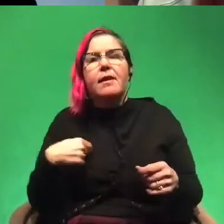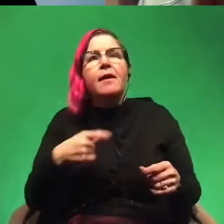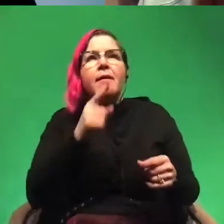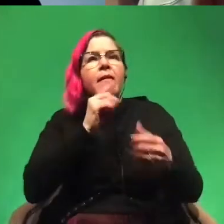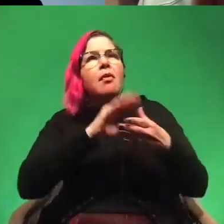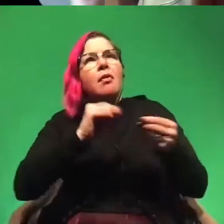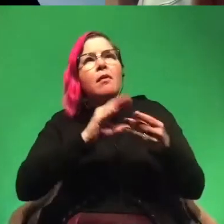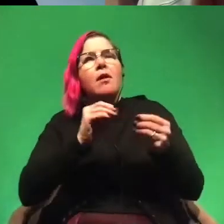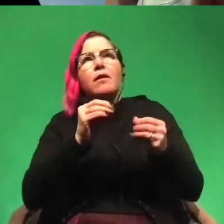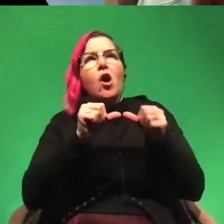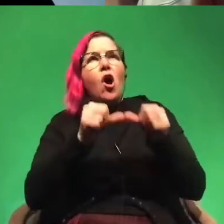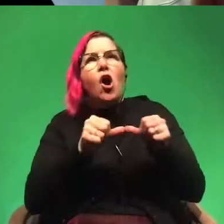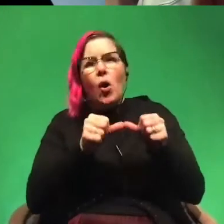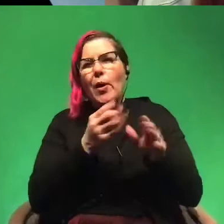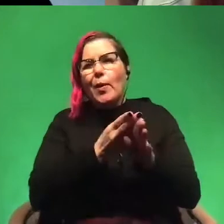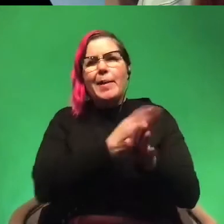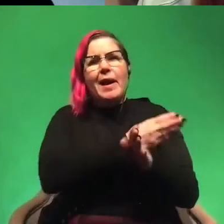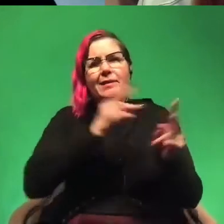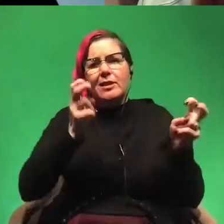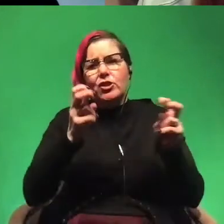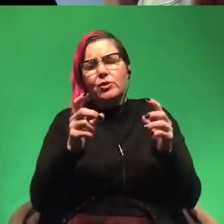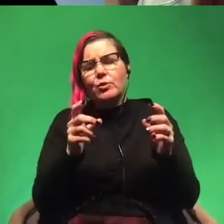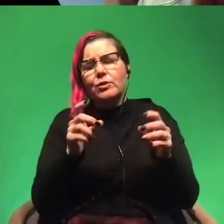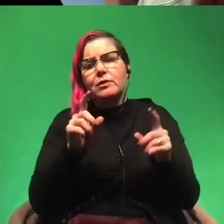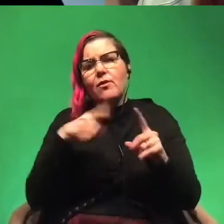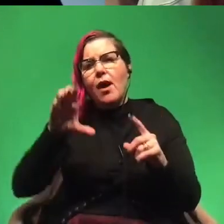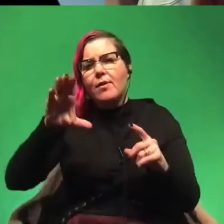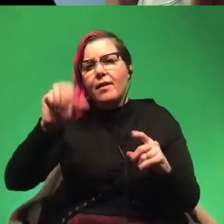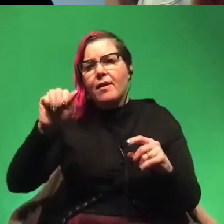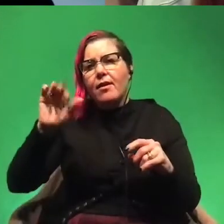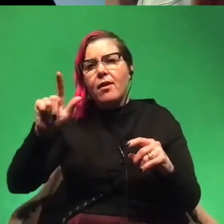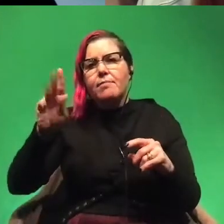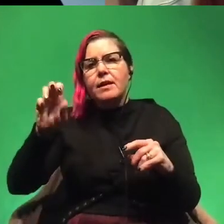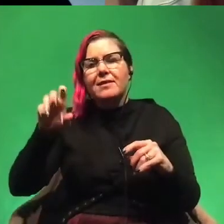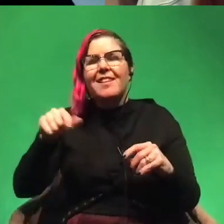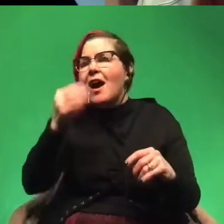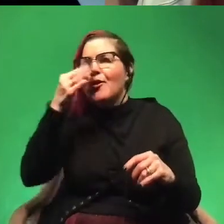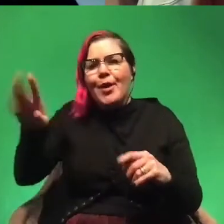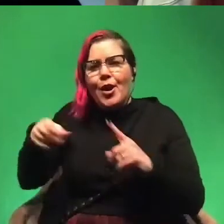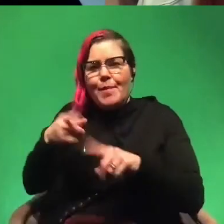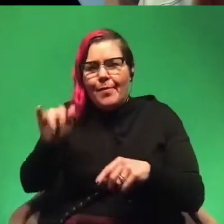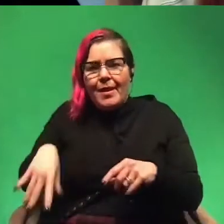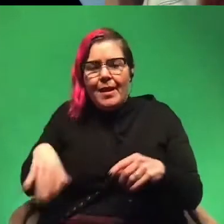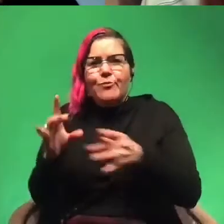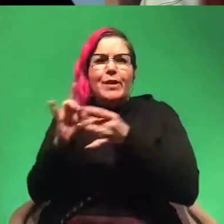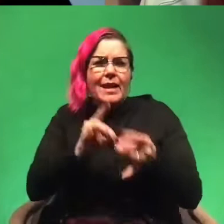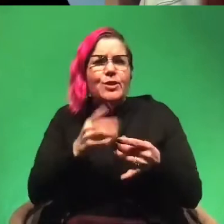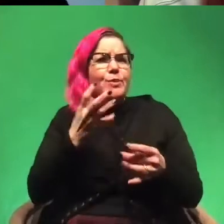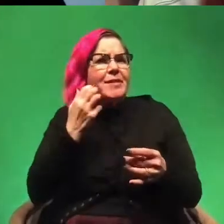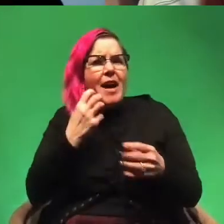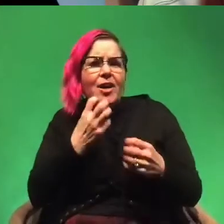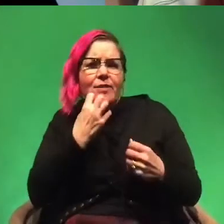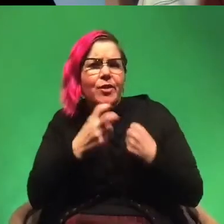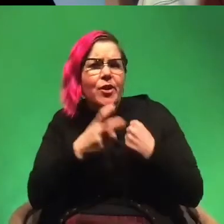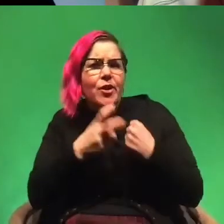like, the ongoing or the past issues surrounding Carol Baskin because I'm not particularly interested in that as it relates to tiger conservation. But the